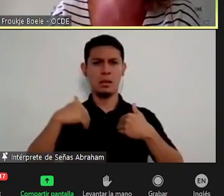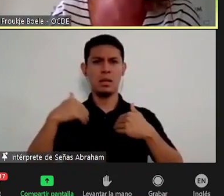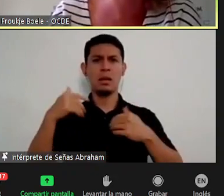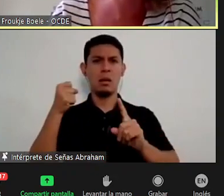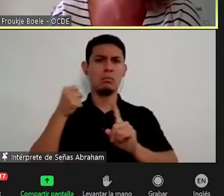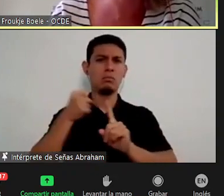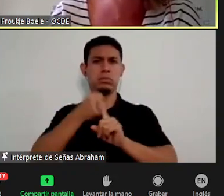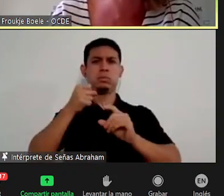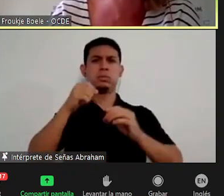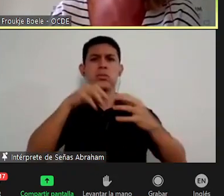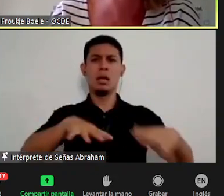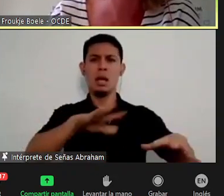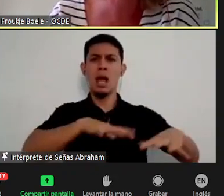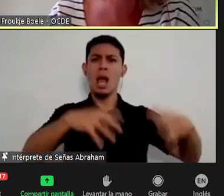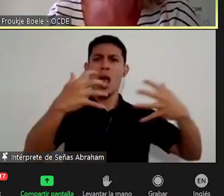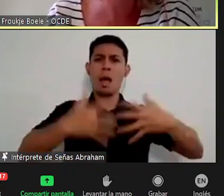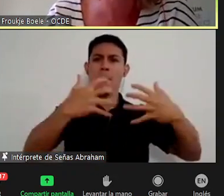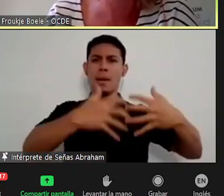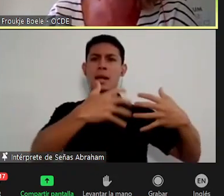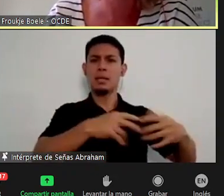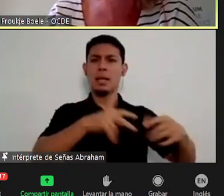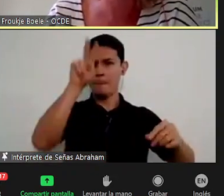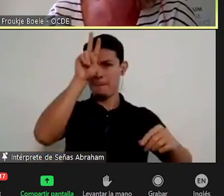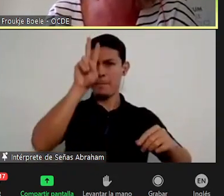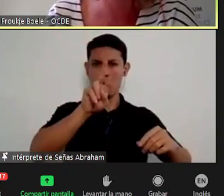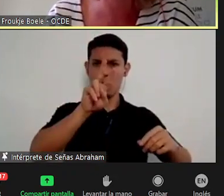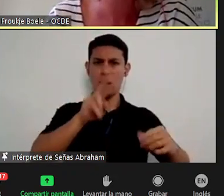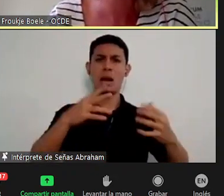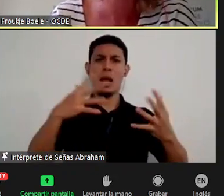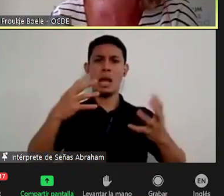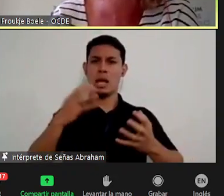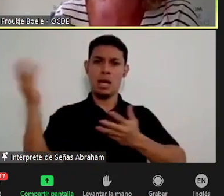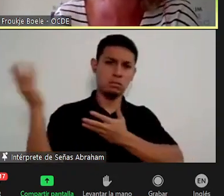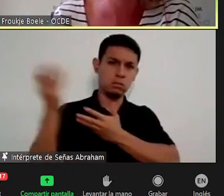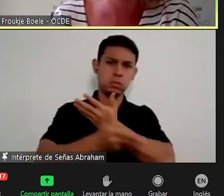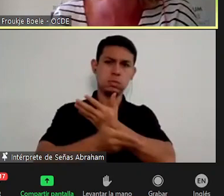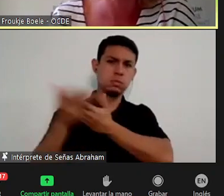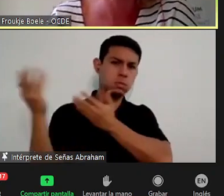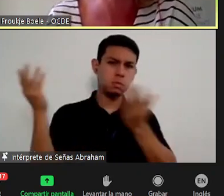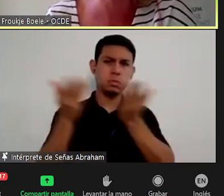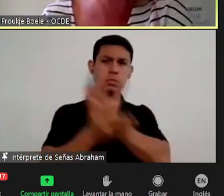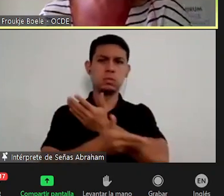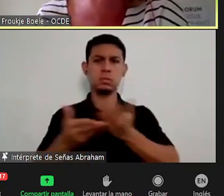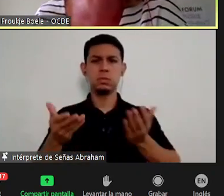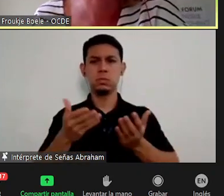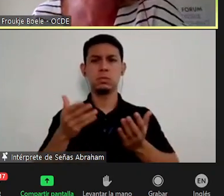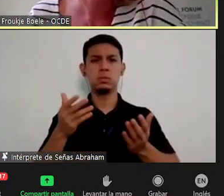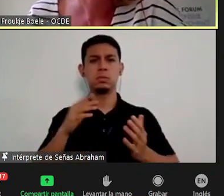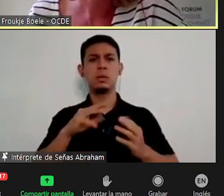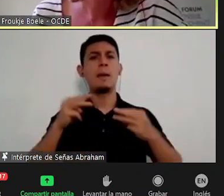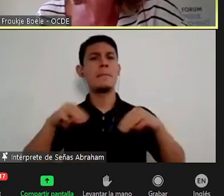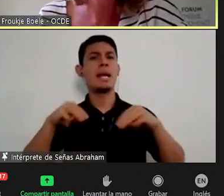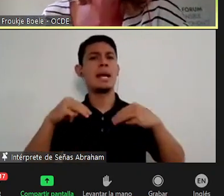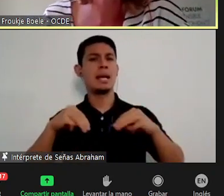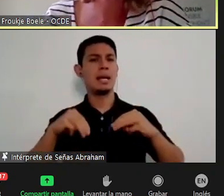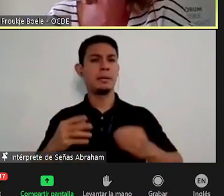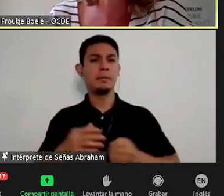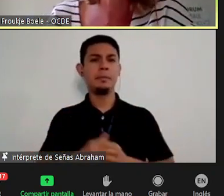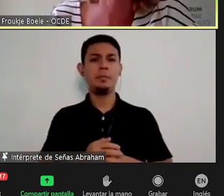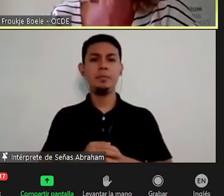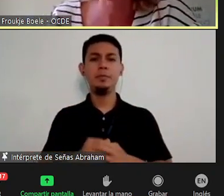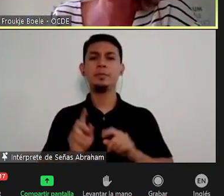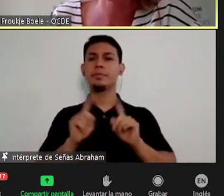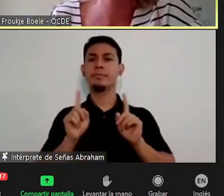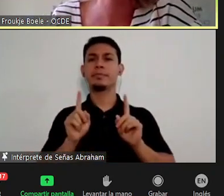have an impact on proven businesses that export or want to export to those markets or by the link